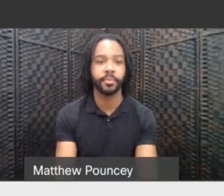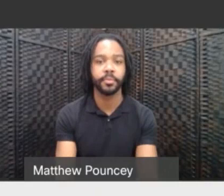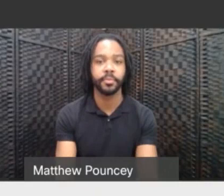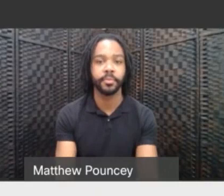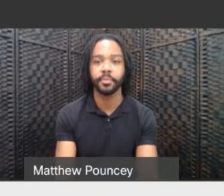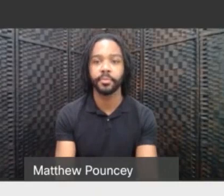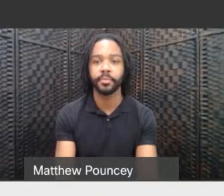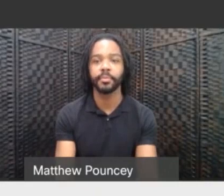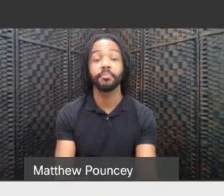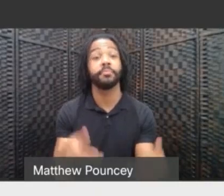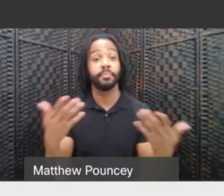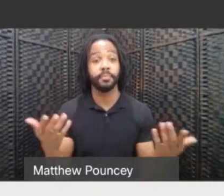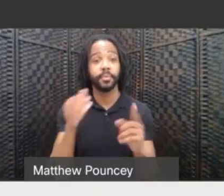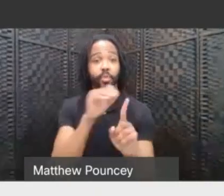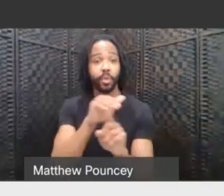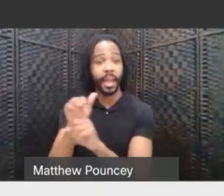As a reminder,